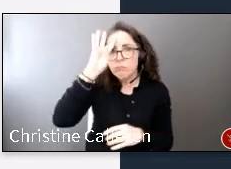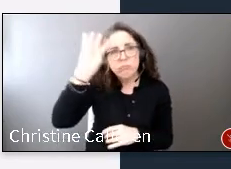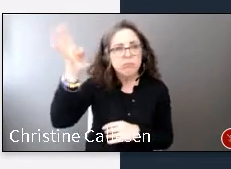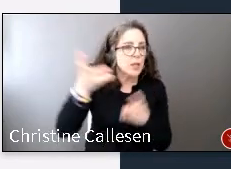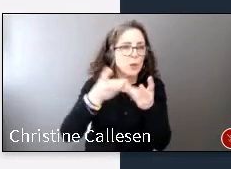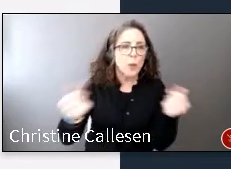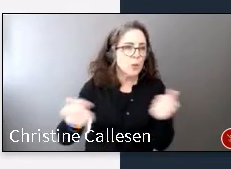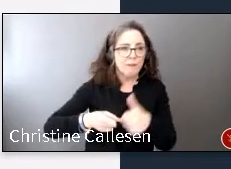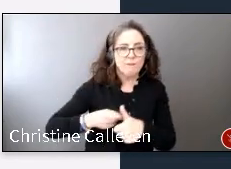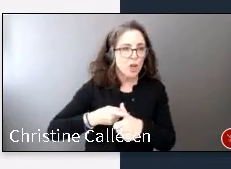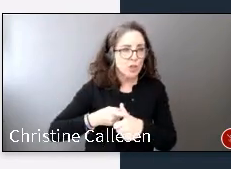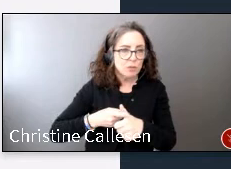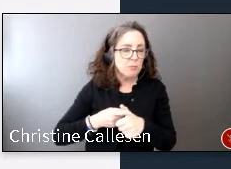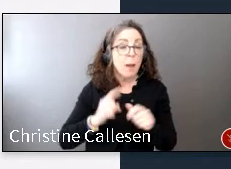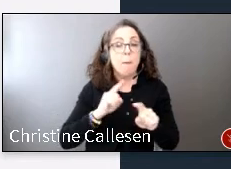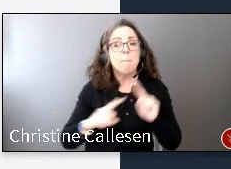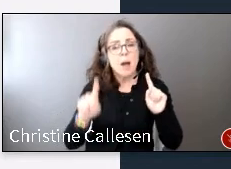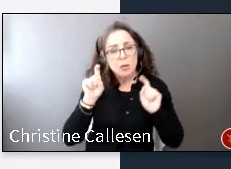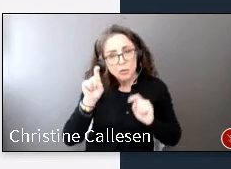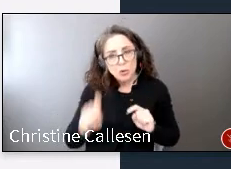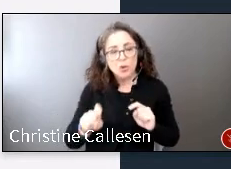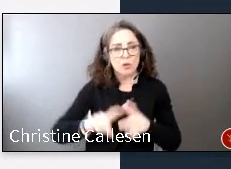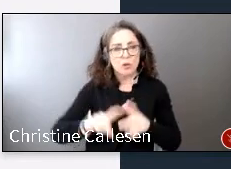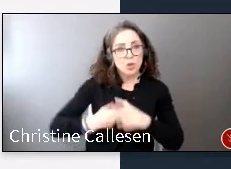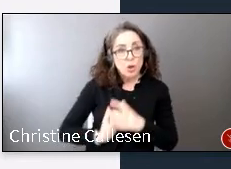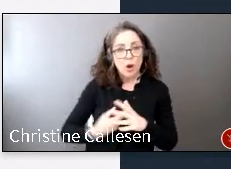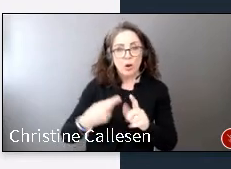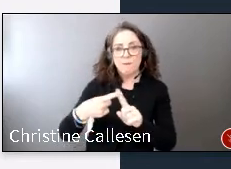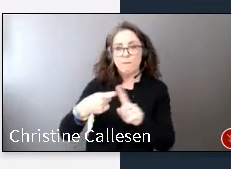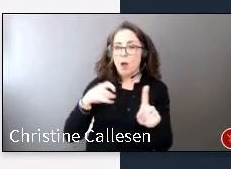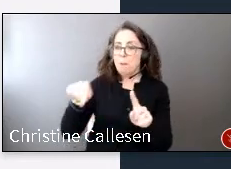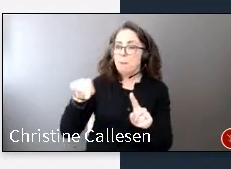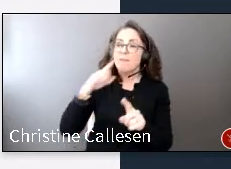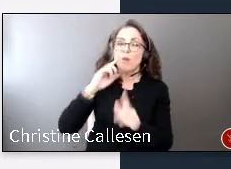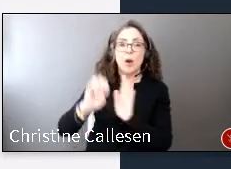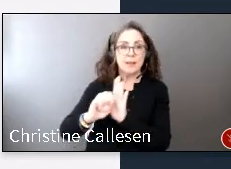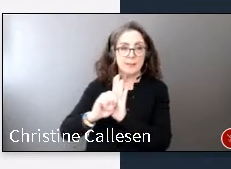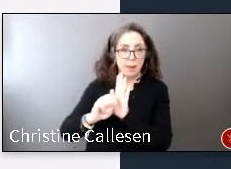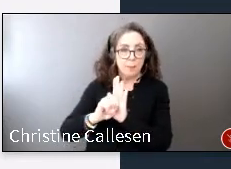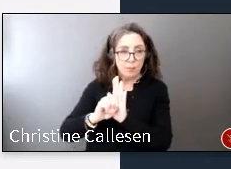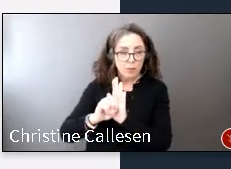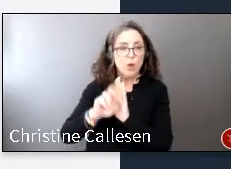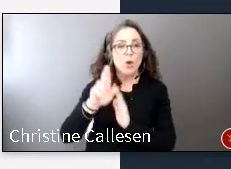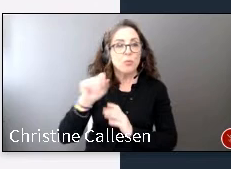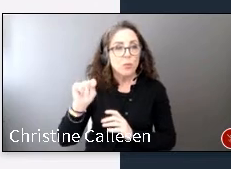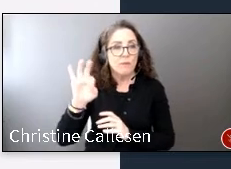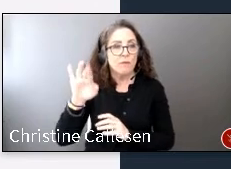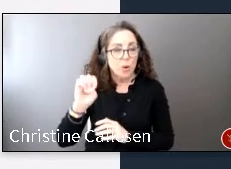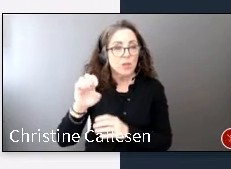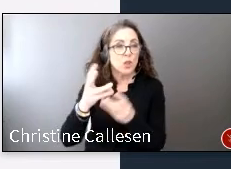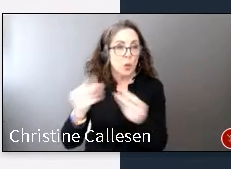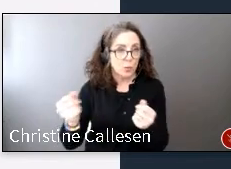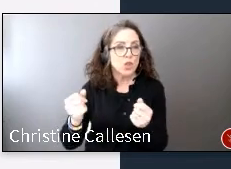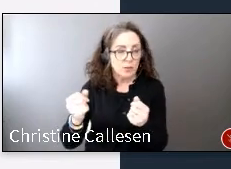solution first, but you should be able to start from, for example, the brute force solution first, and start from